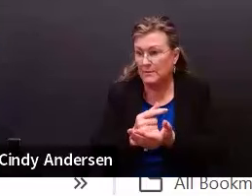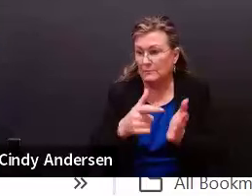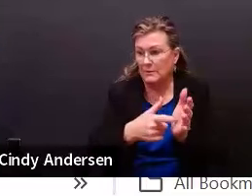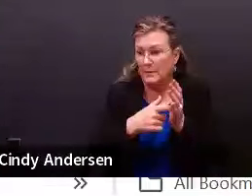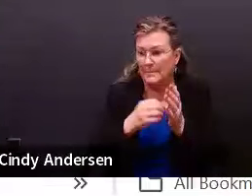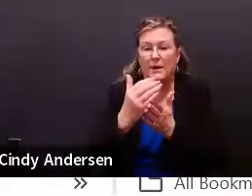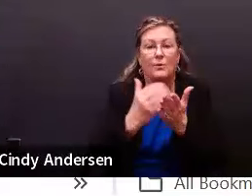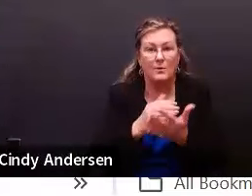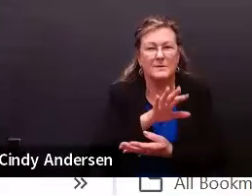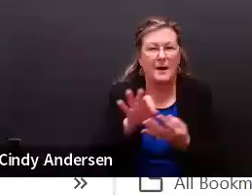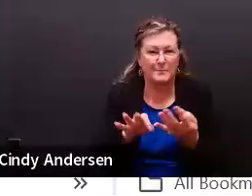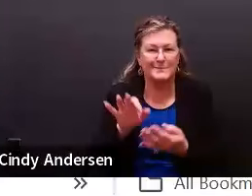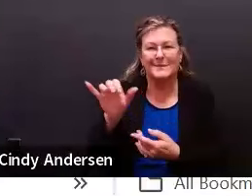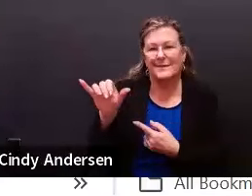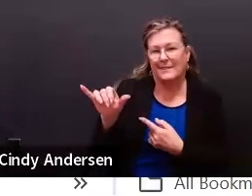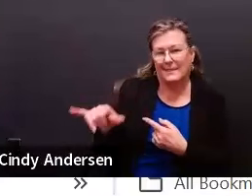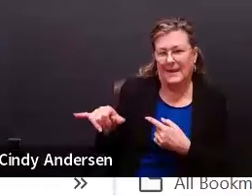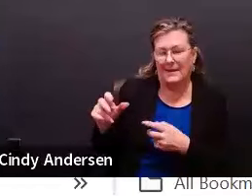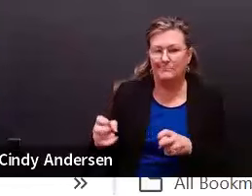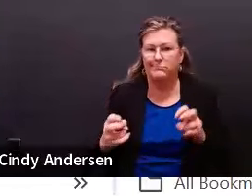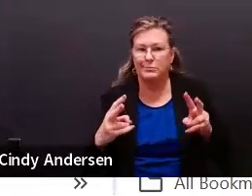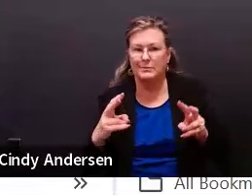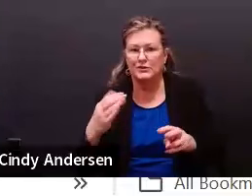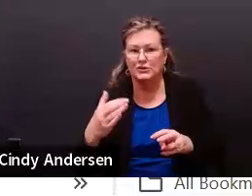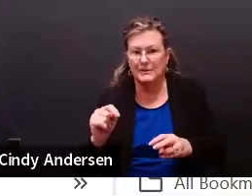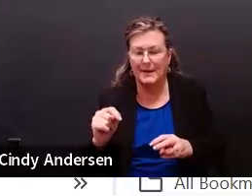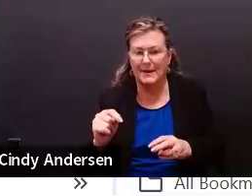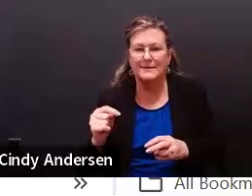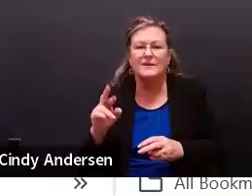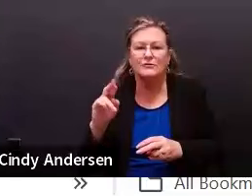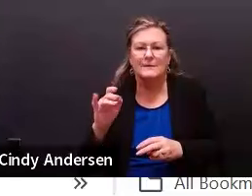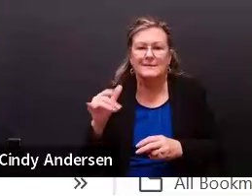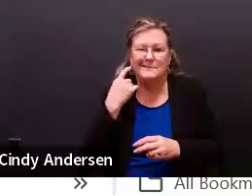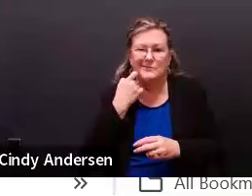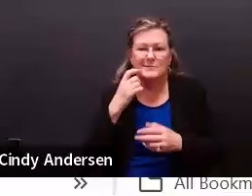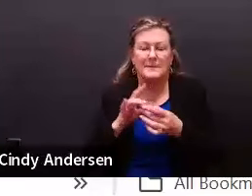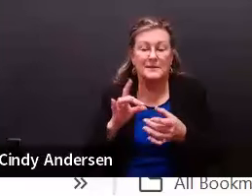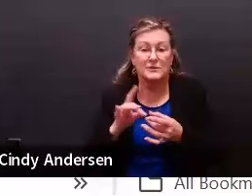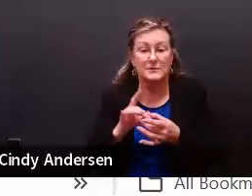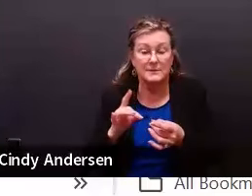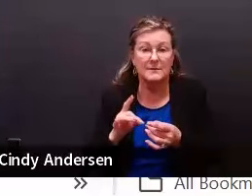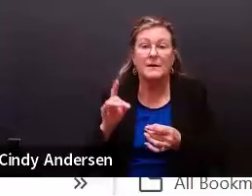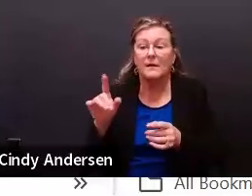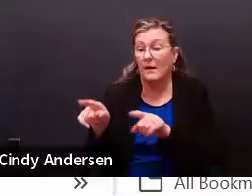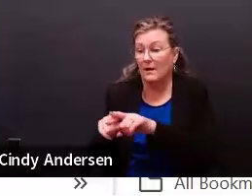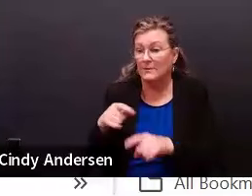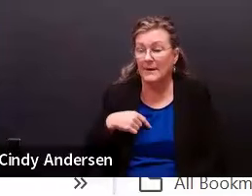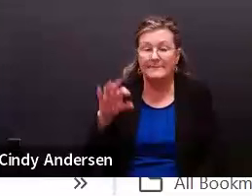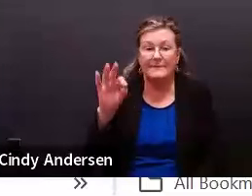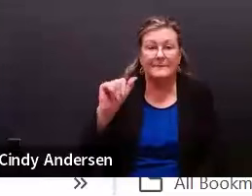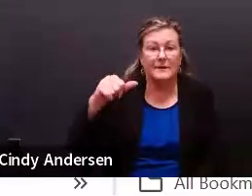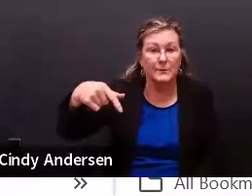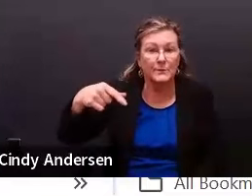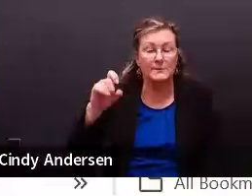the document that was put in the chat and also the one that Tracy is referring to. I do want to mention there is a frequently asked questions